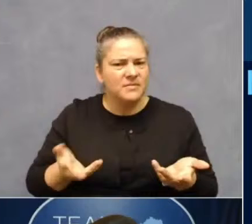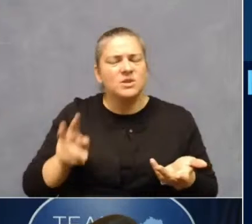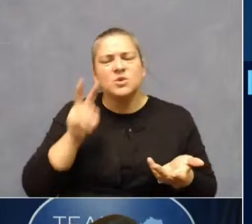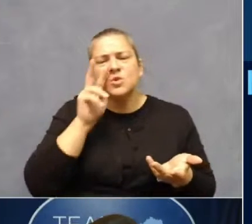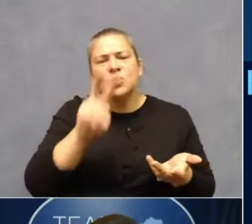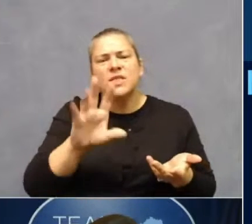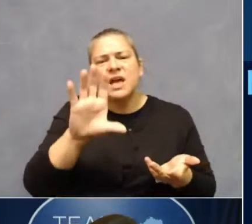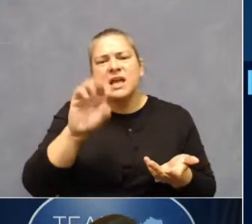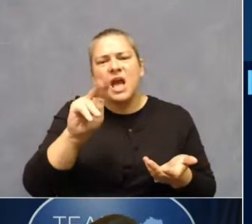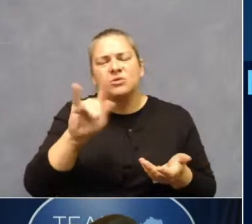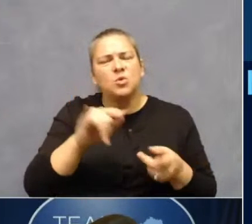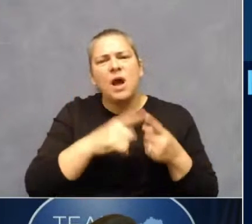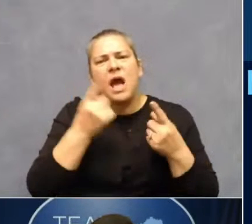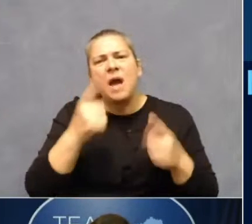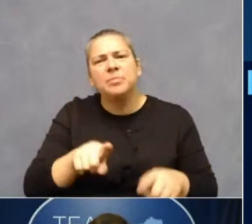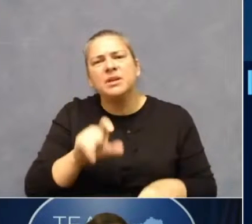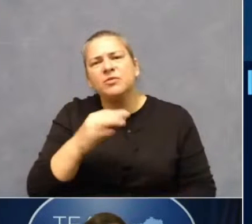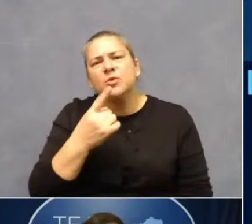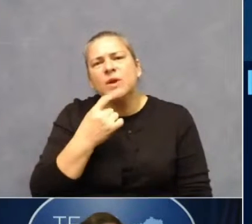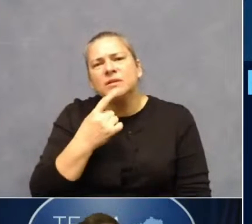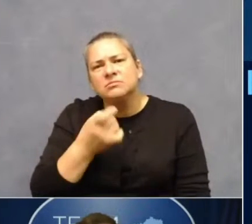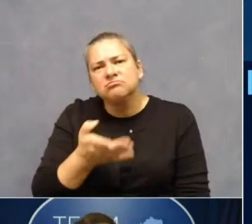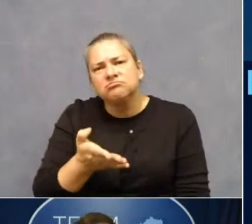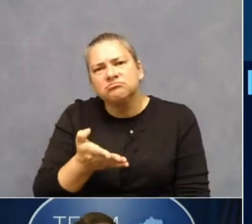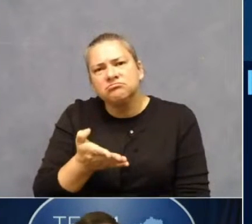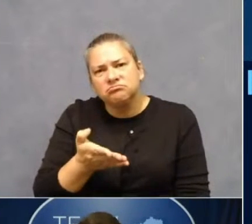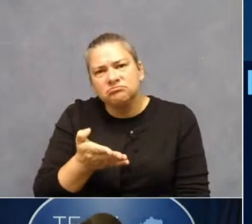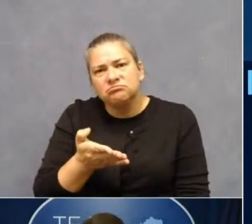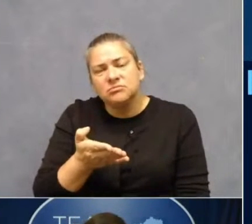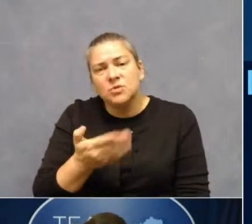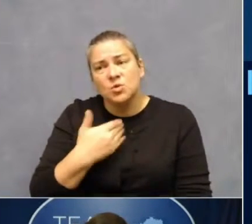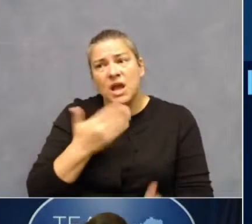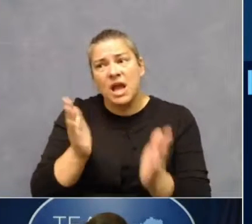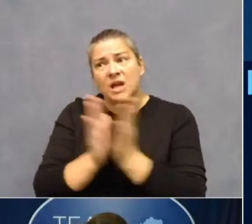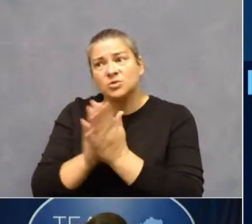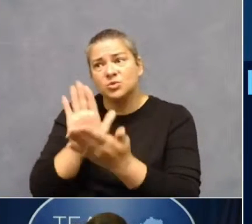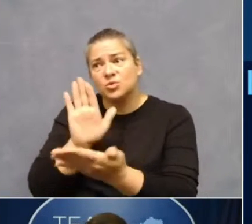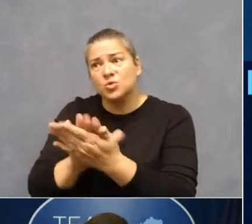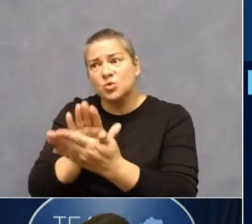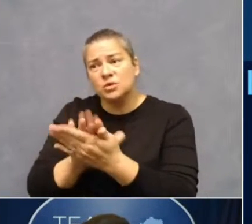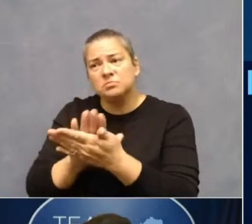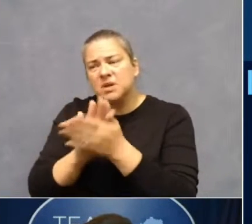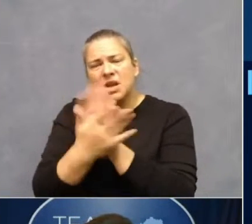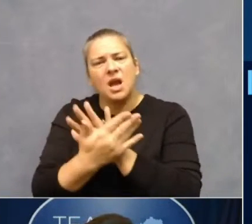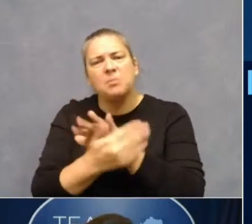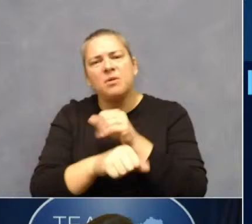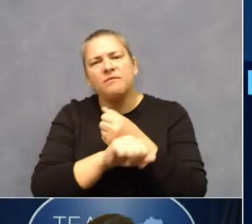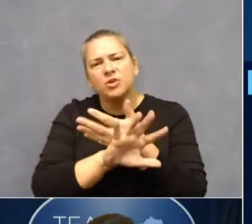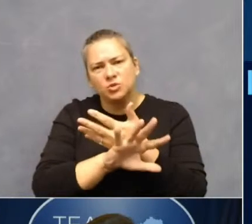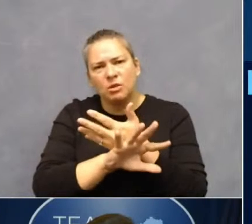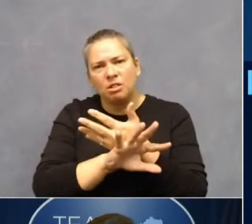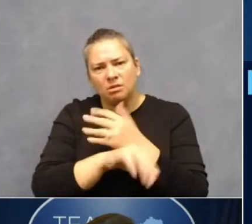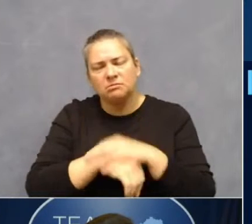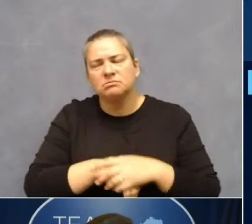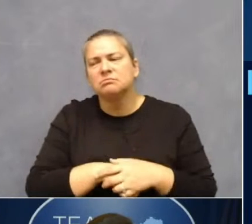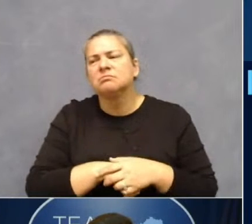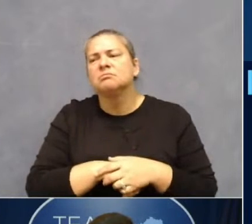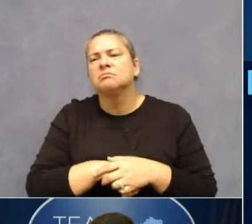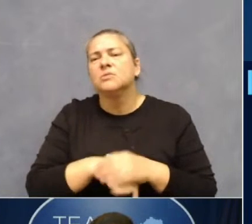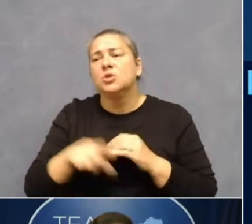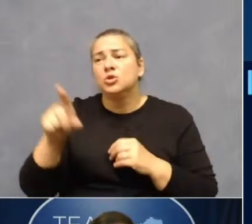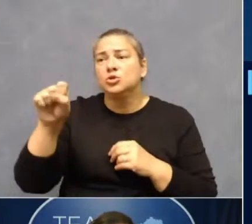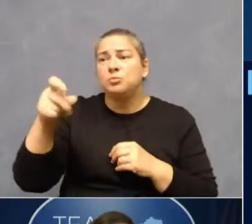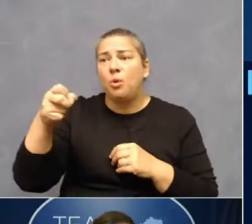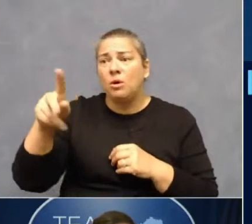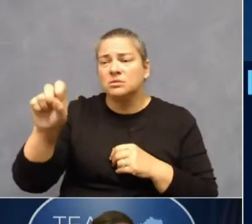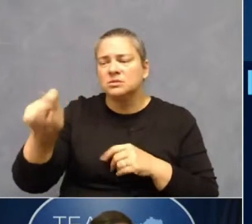red? We ask for schools to go virtual. We ask, in many cases, for sports to pause.